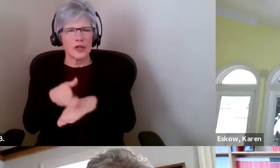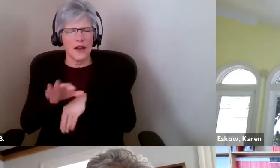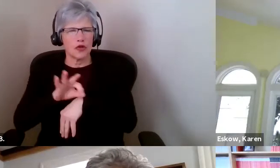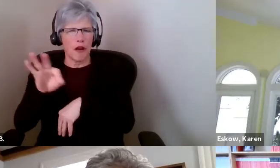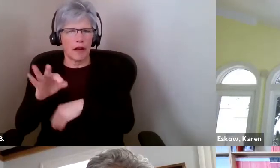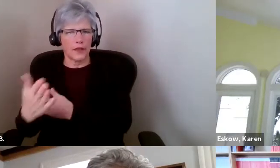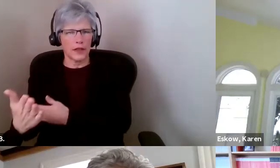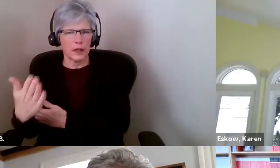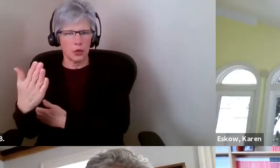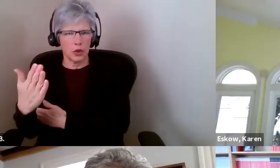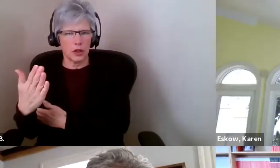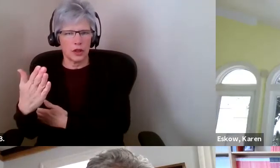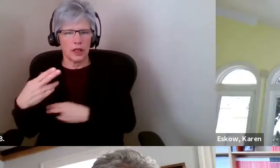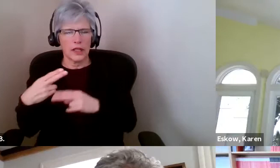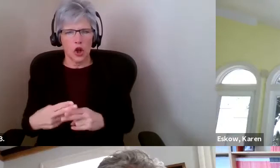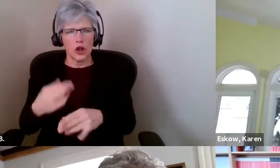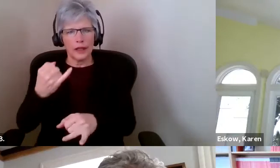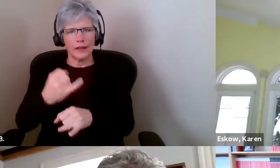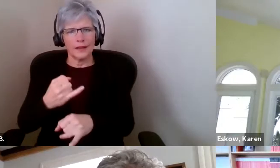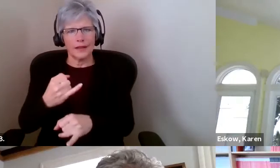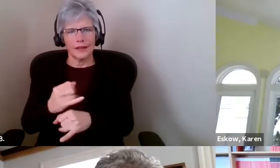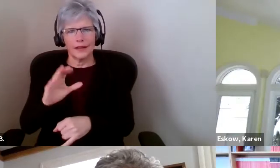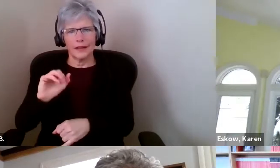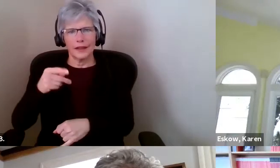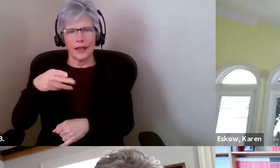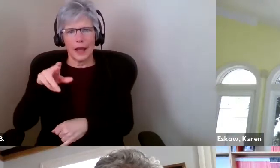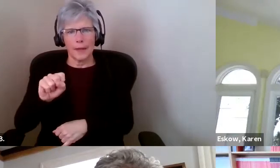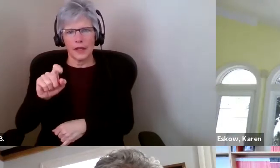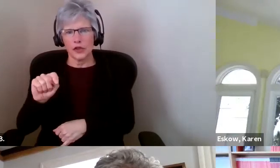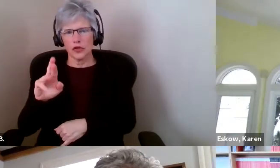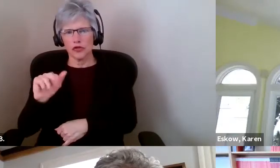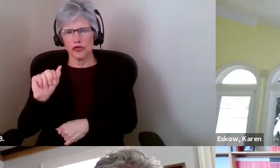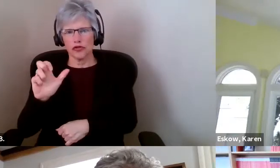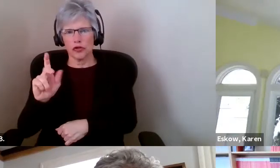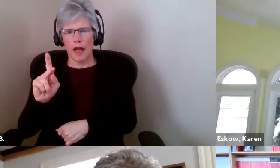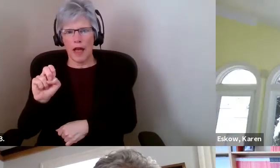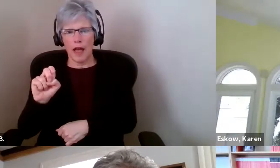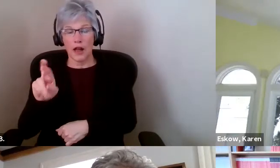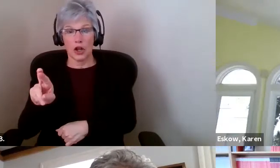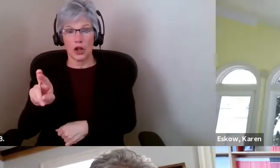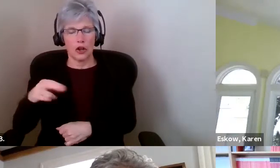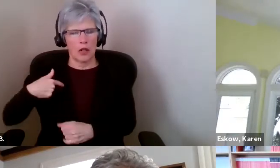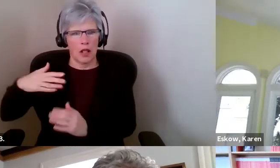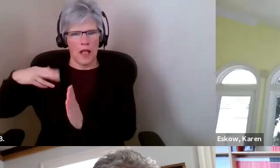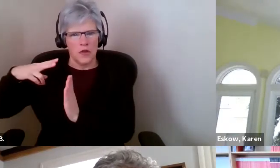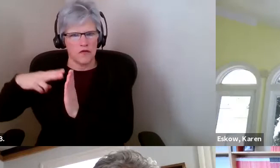email. It's called Campus Tracker. I haven't had time to read the details, but if you look at your email, I'm sure